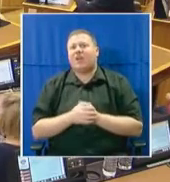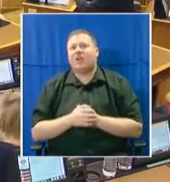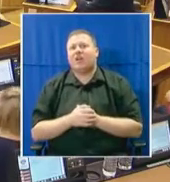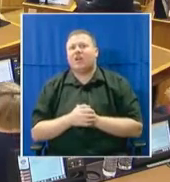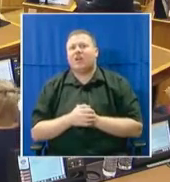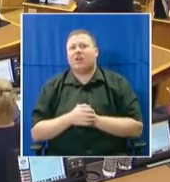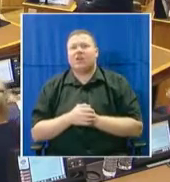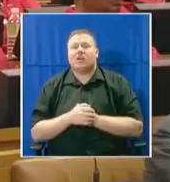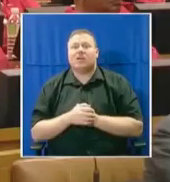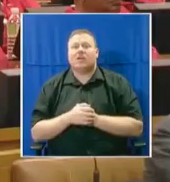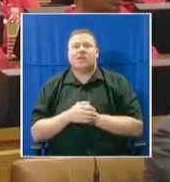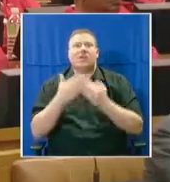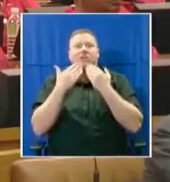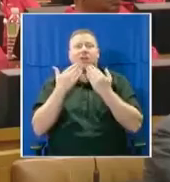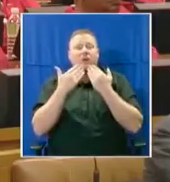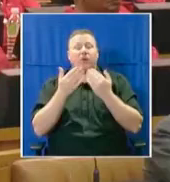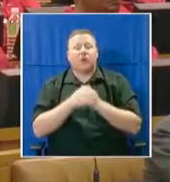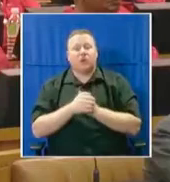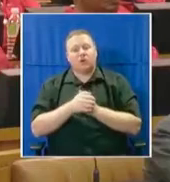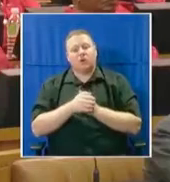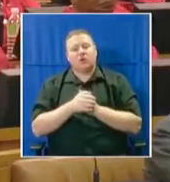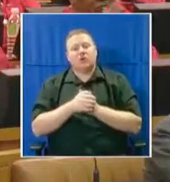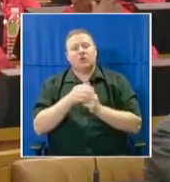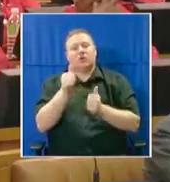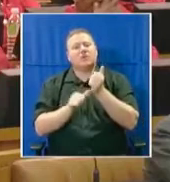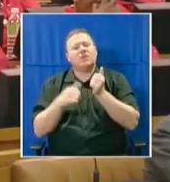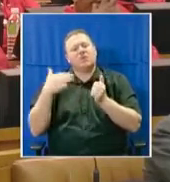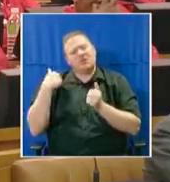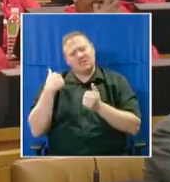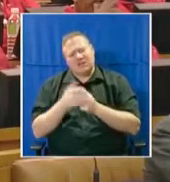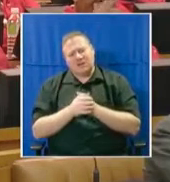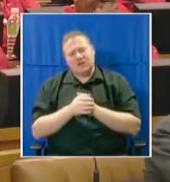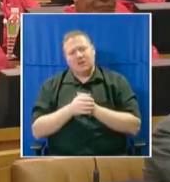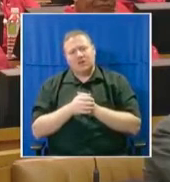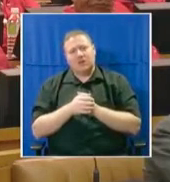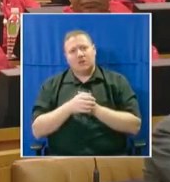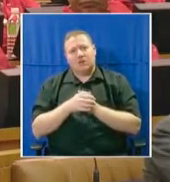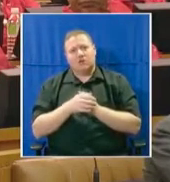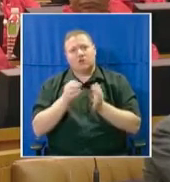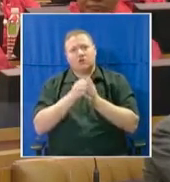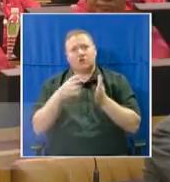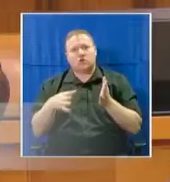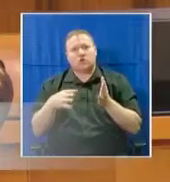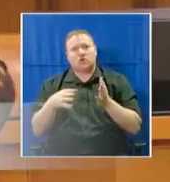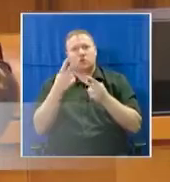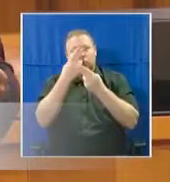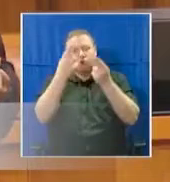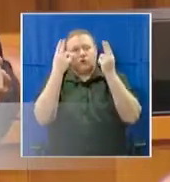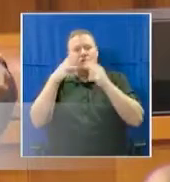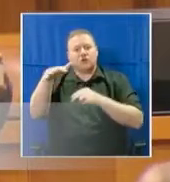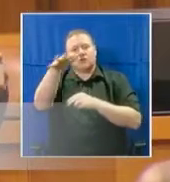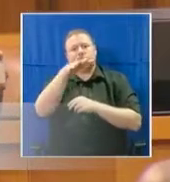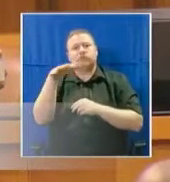Thank you, Chair. Honourable Deputy Minister, our students at higher learning institutions across the country need all the help they can get